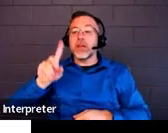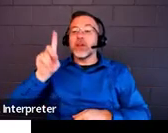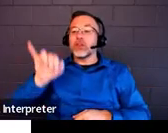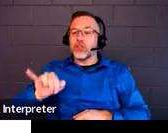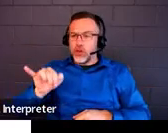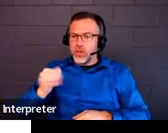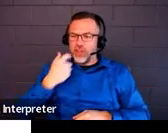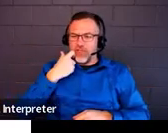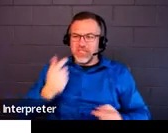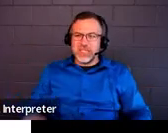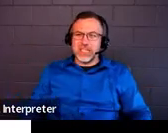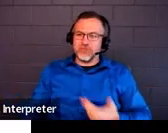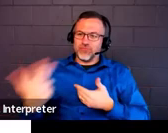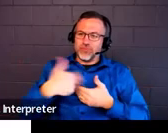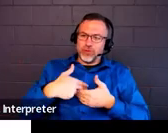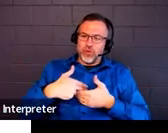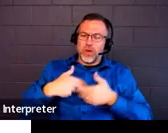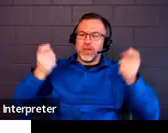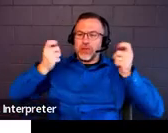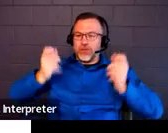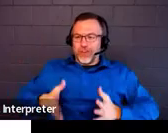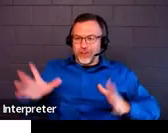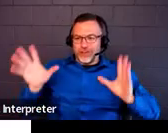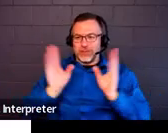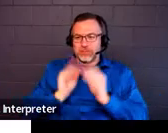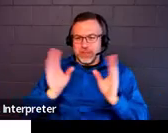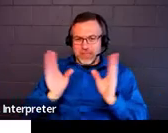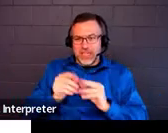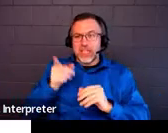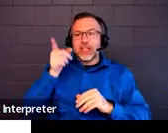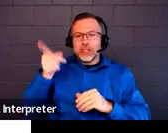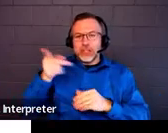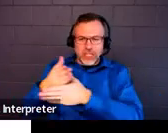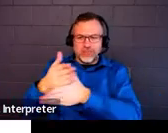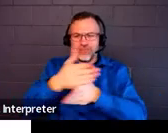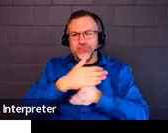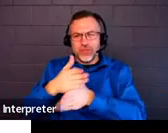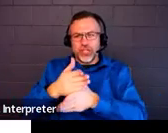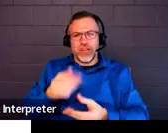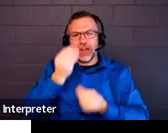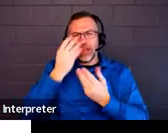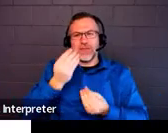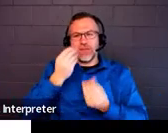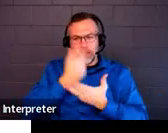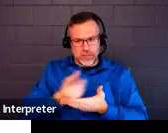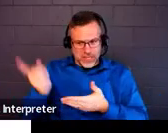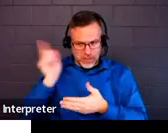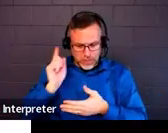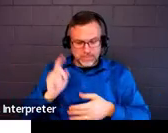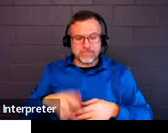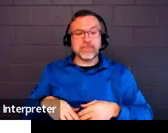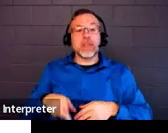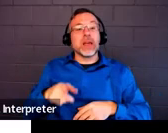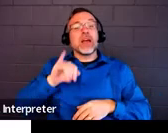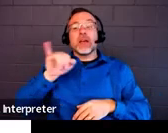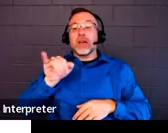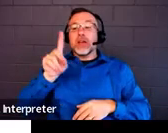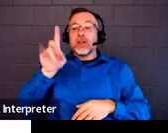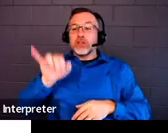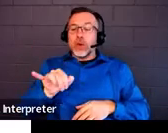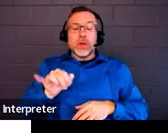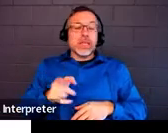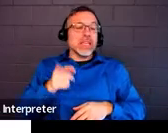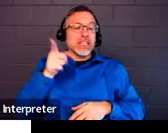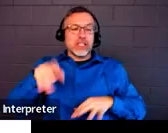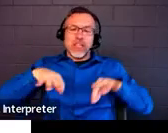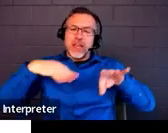some information at the last director's meeting she was at last week, specific to the